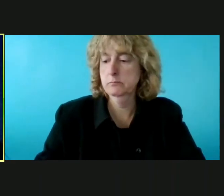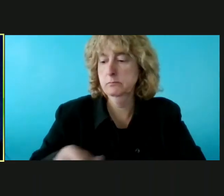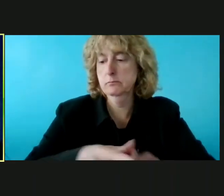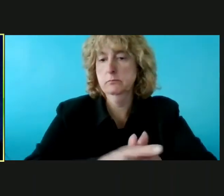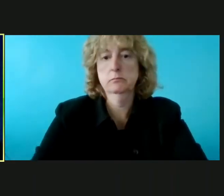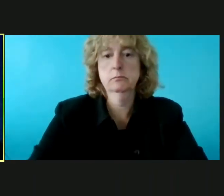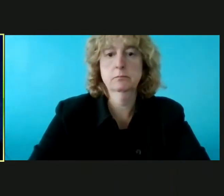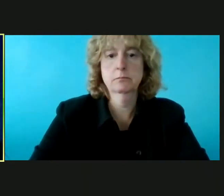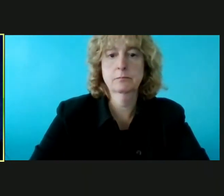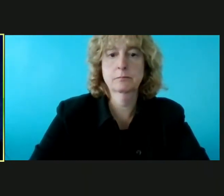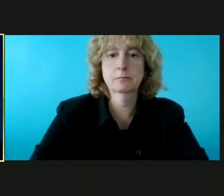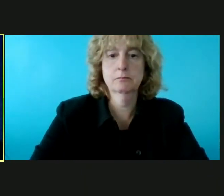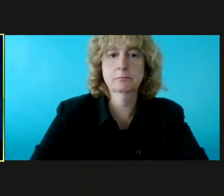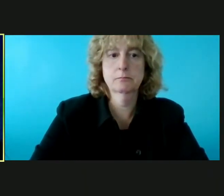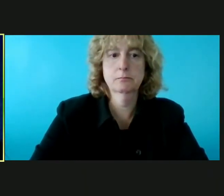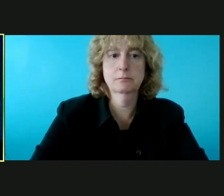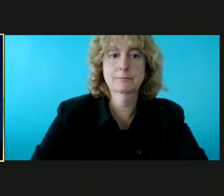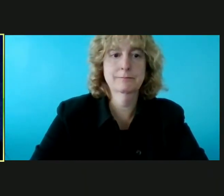we need to all get on a